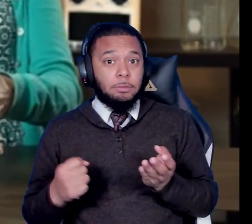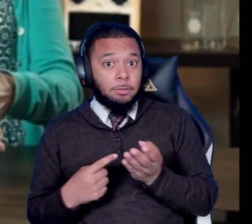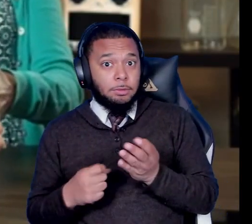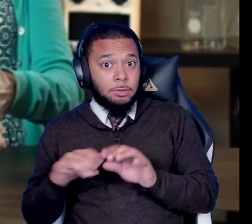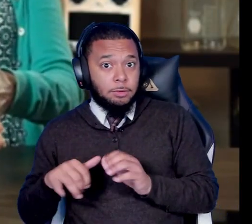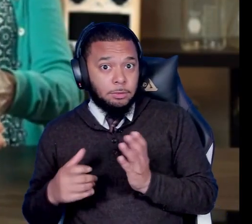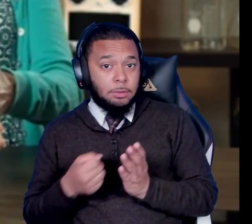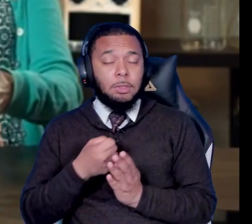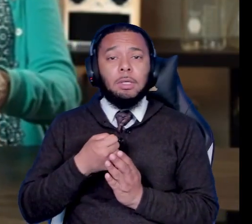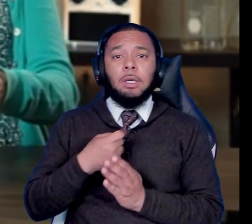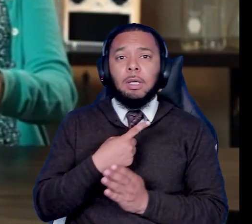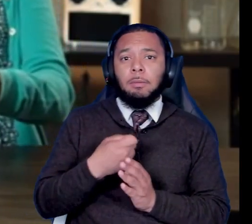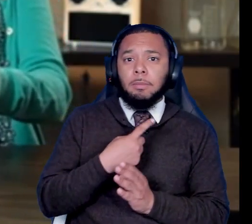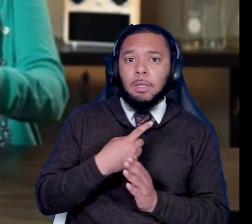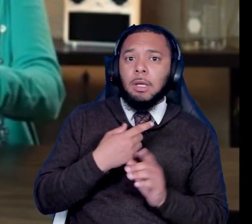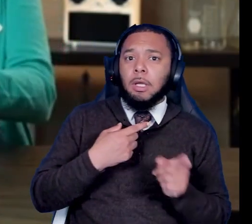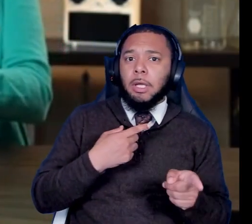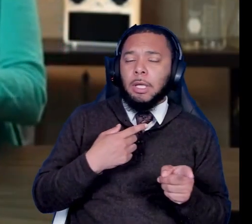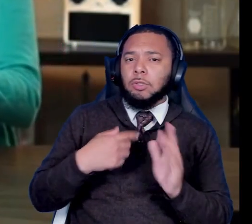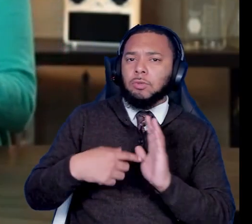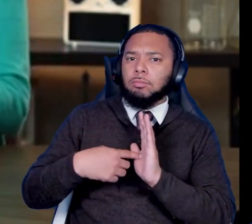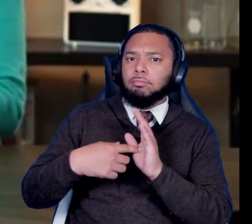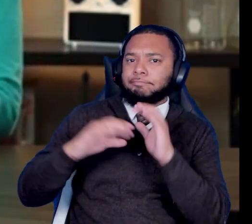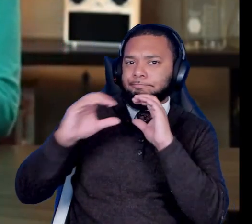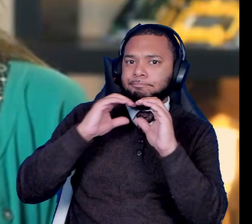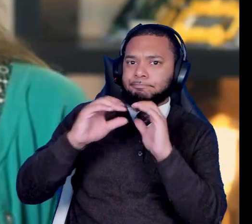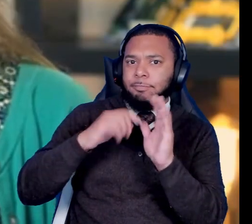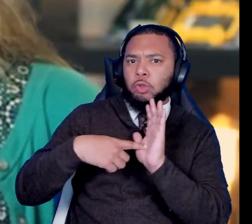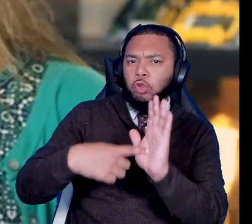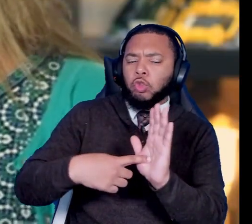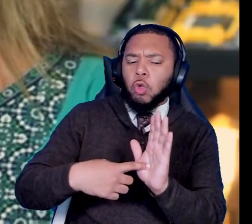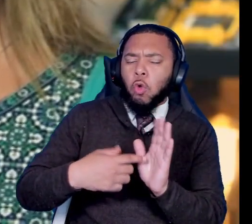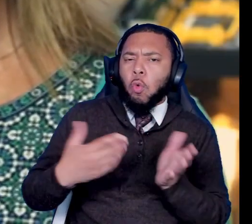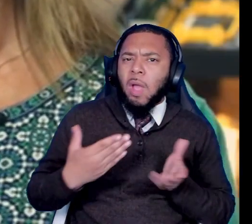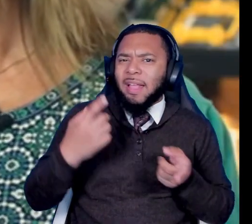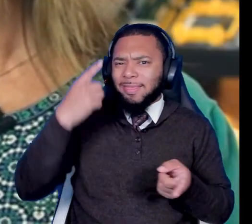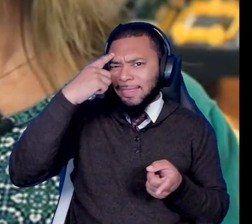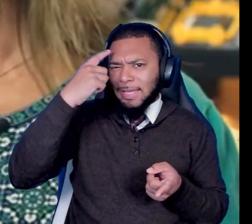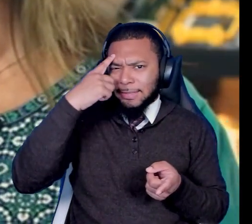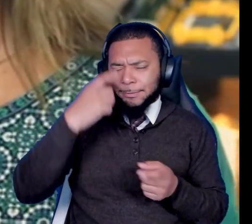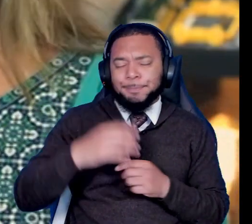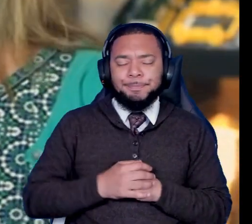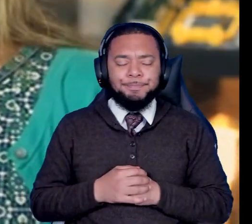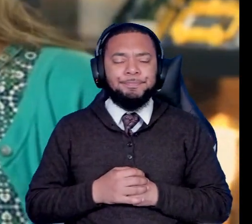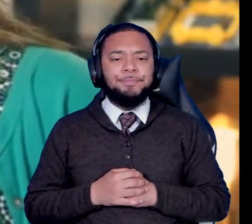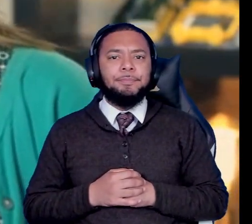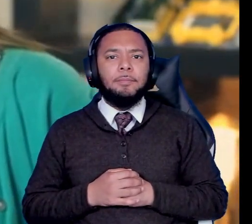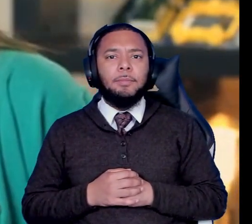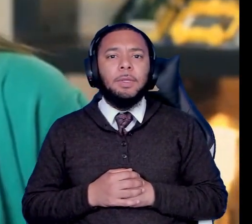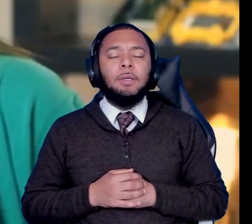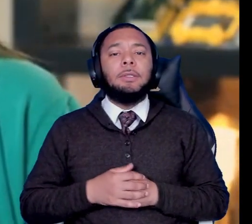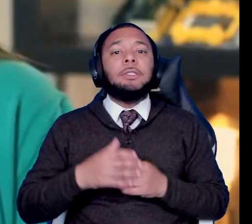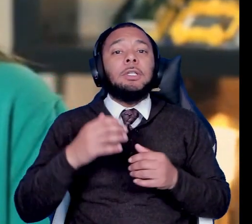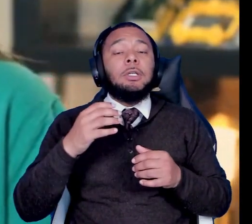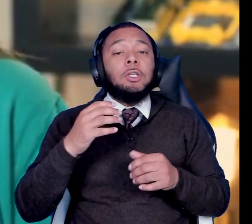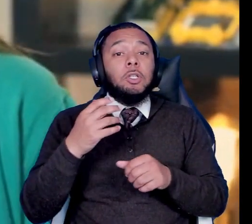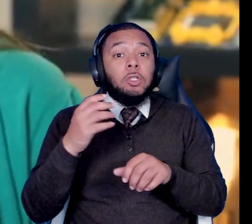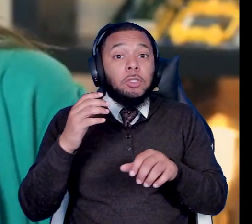that we can see what our computer is thinking. And to do that in this program, we're going to use something called the